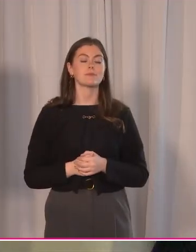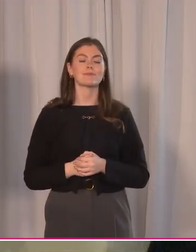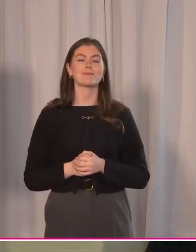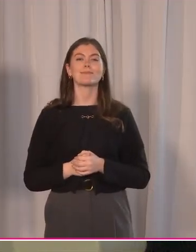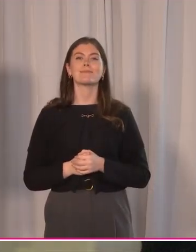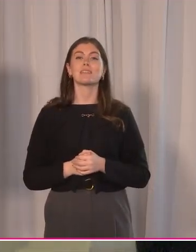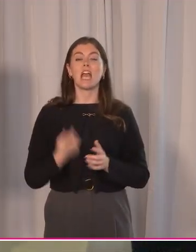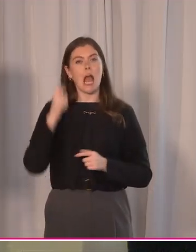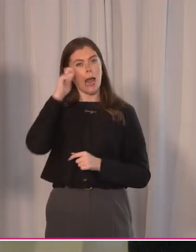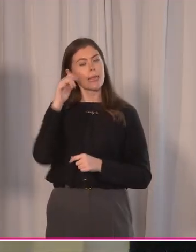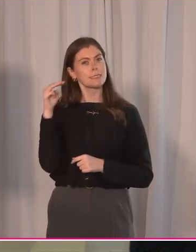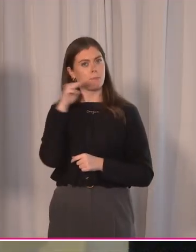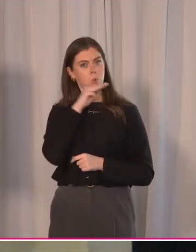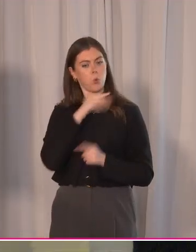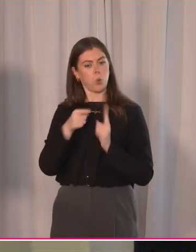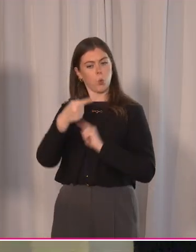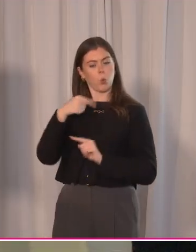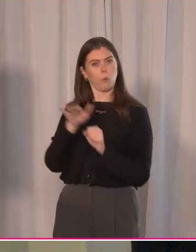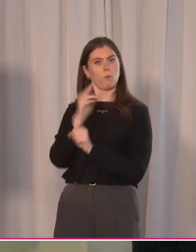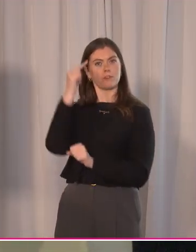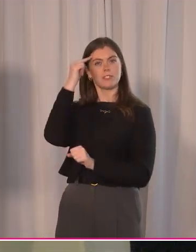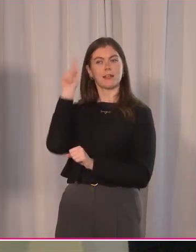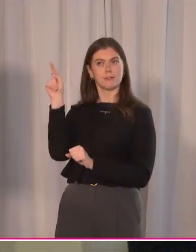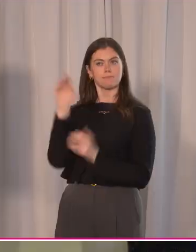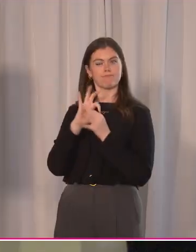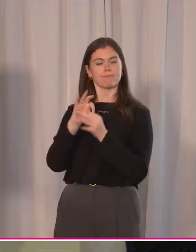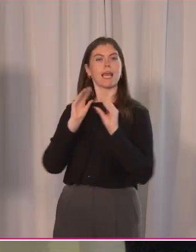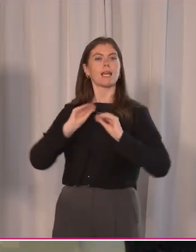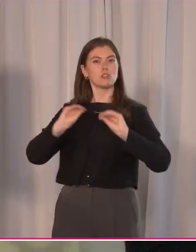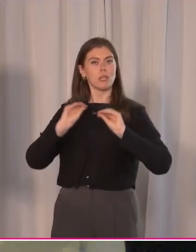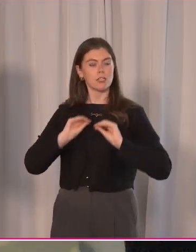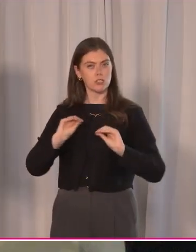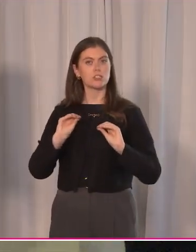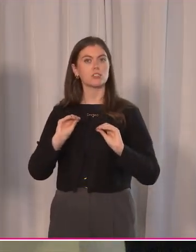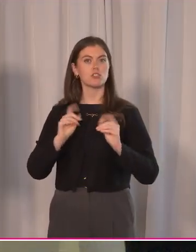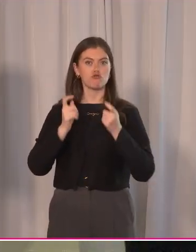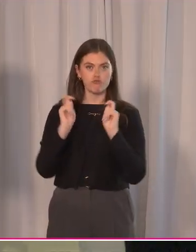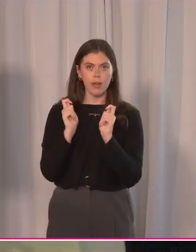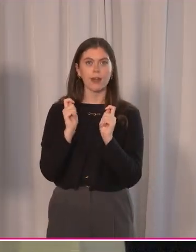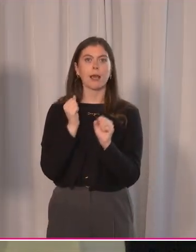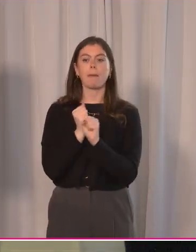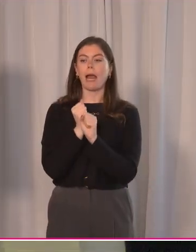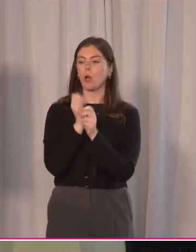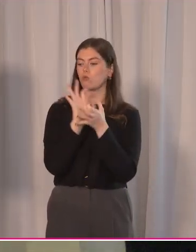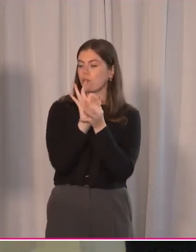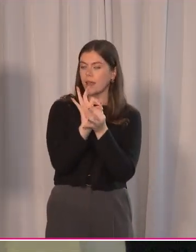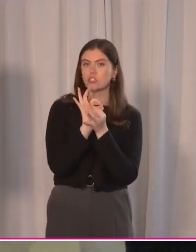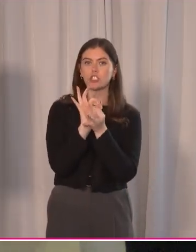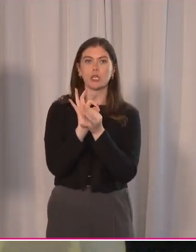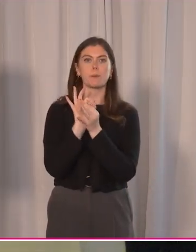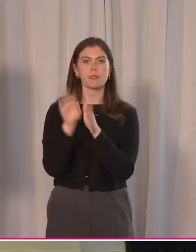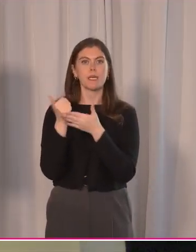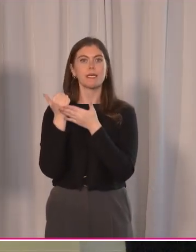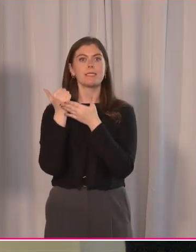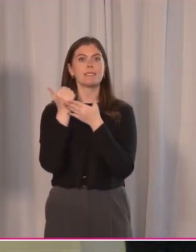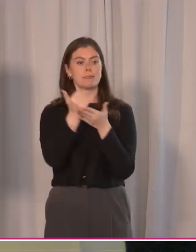I think it's really important that we understand that in relation to education and training around relationships and